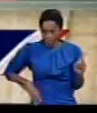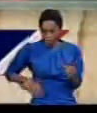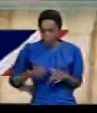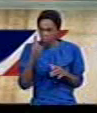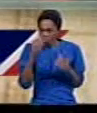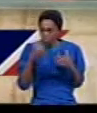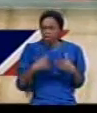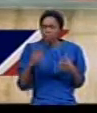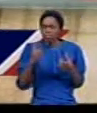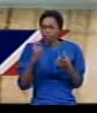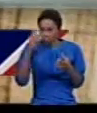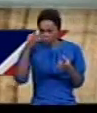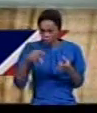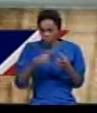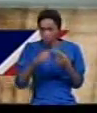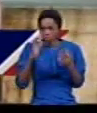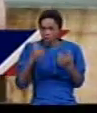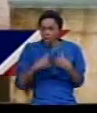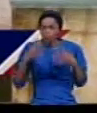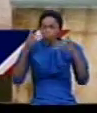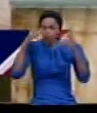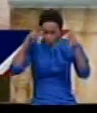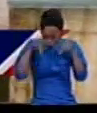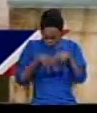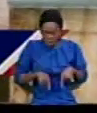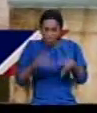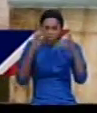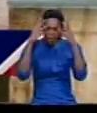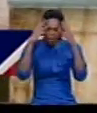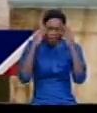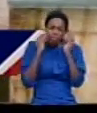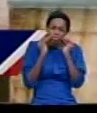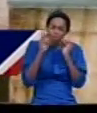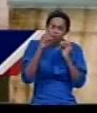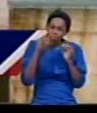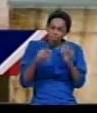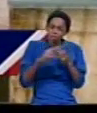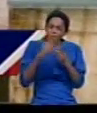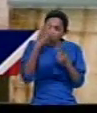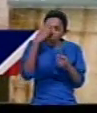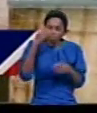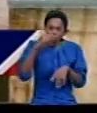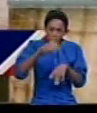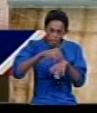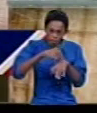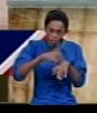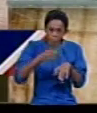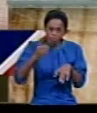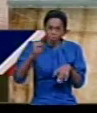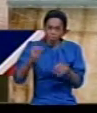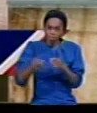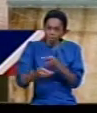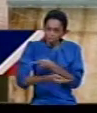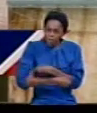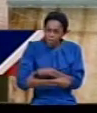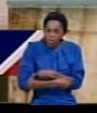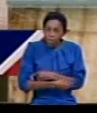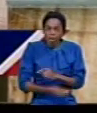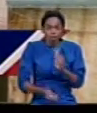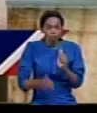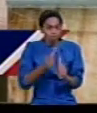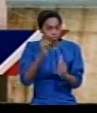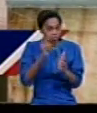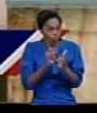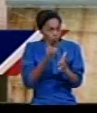personal experience. And you need to know the time, the date, when you came